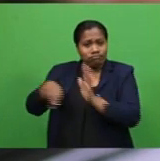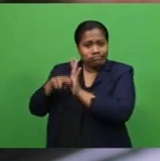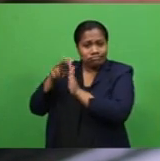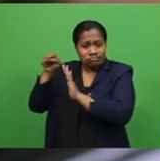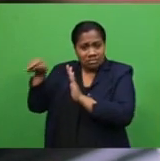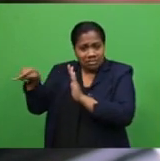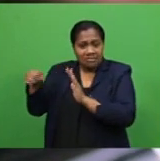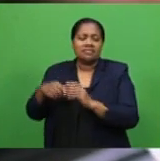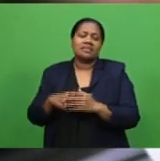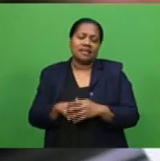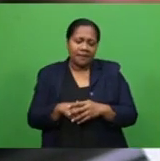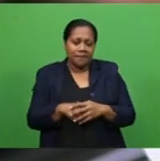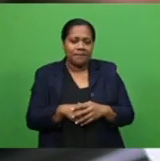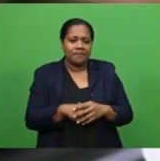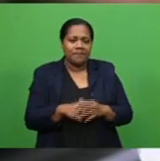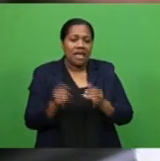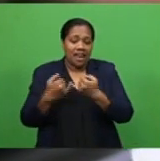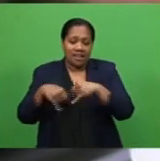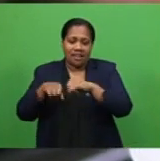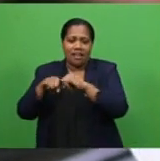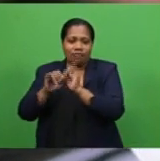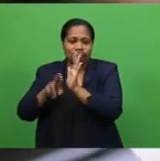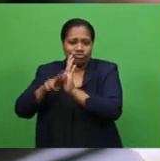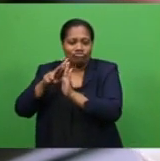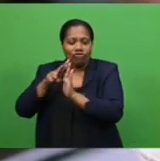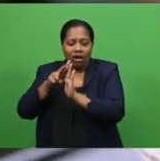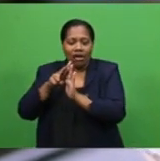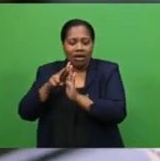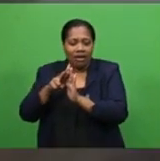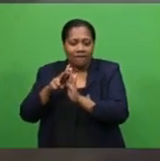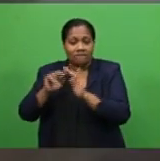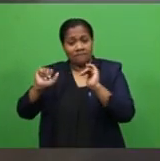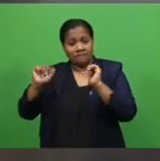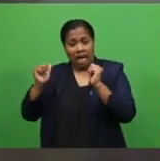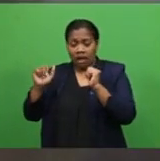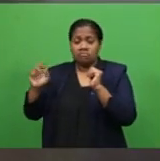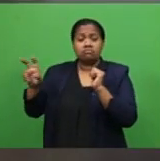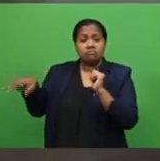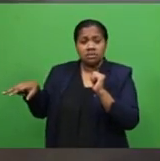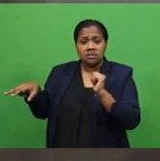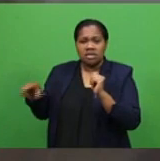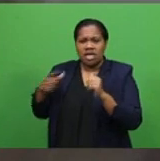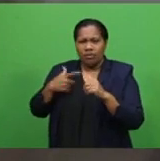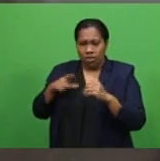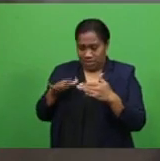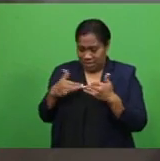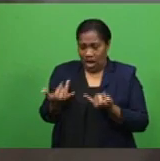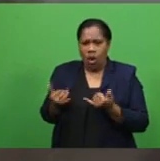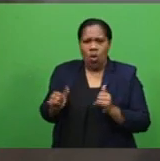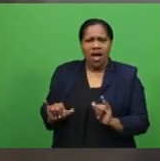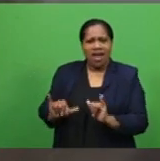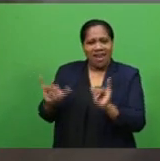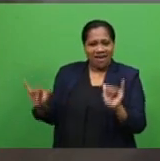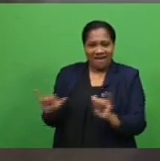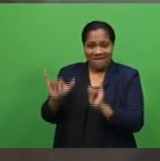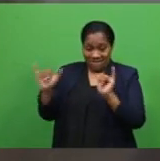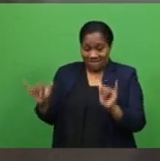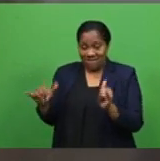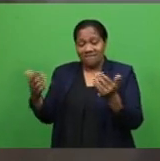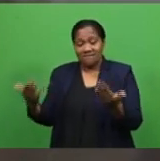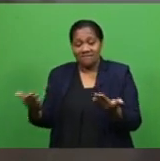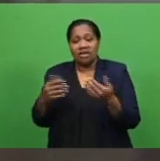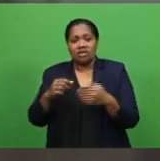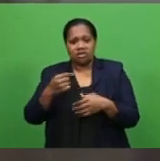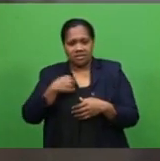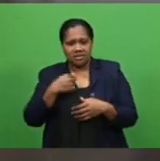am still employed at Yasawa Island Resort. And I left because we're on leave at the moment. So I've been